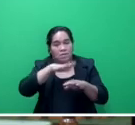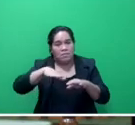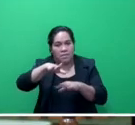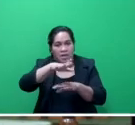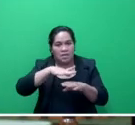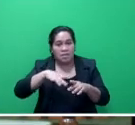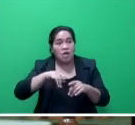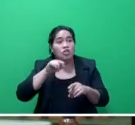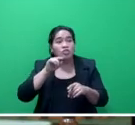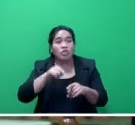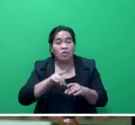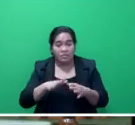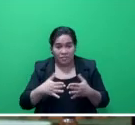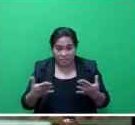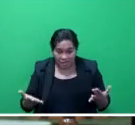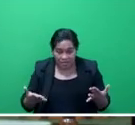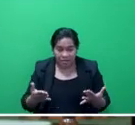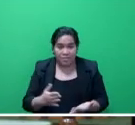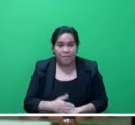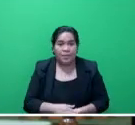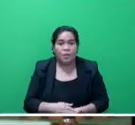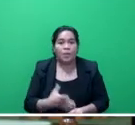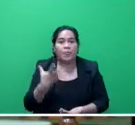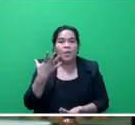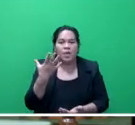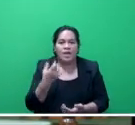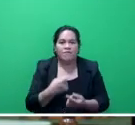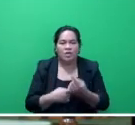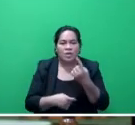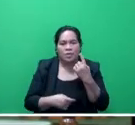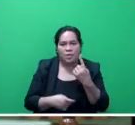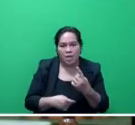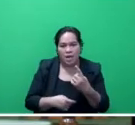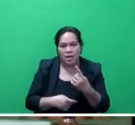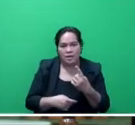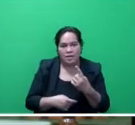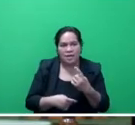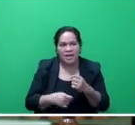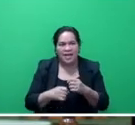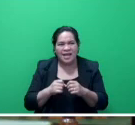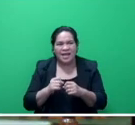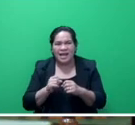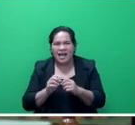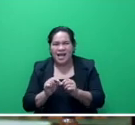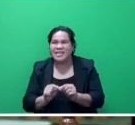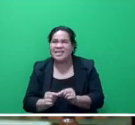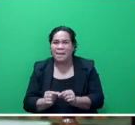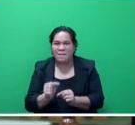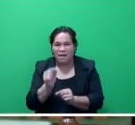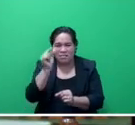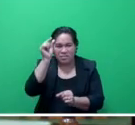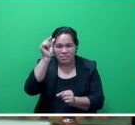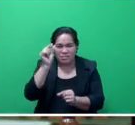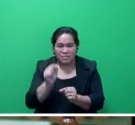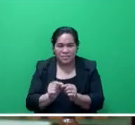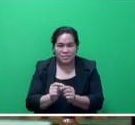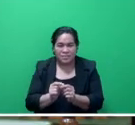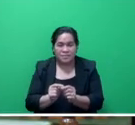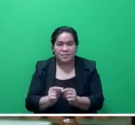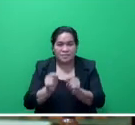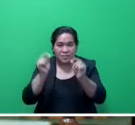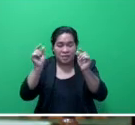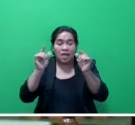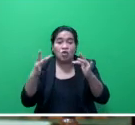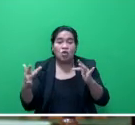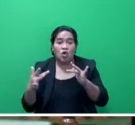with that currently, Mr. Speaker, sir, we have only one submarine cable that lands in Fiji, the Southern Cross cable that